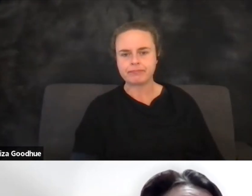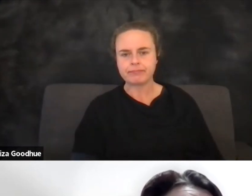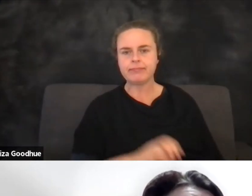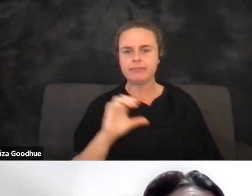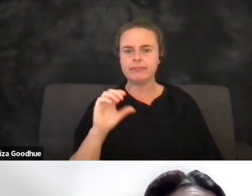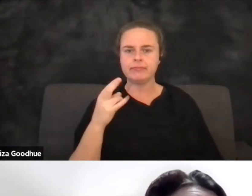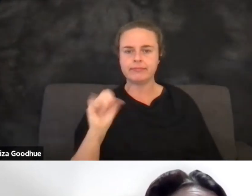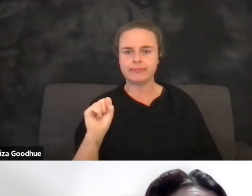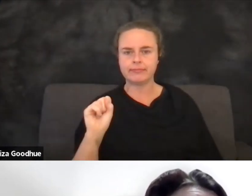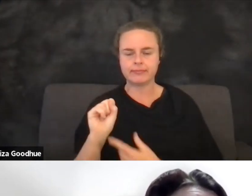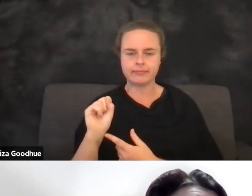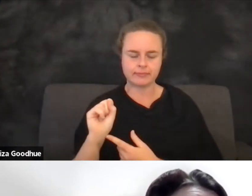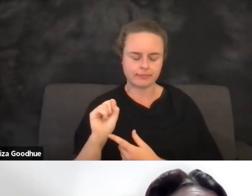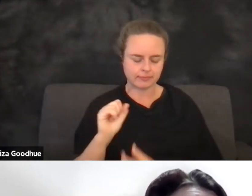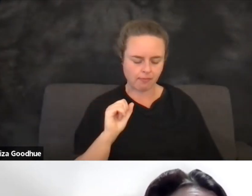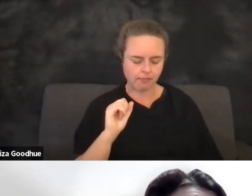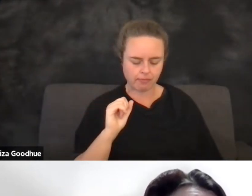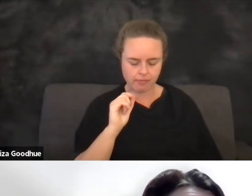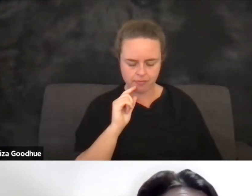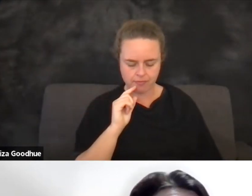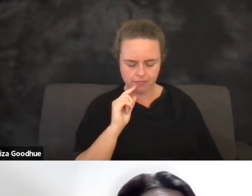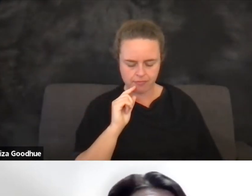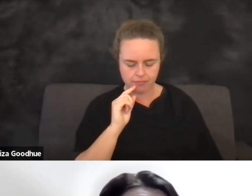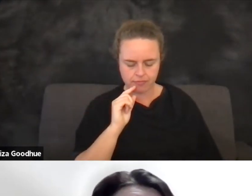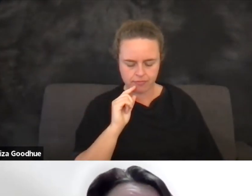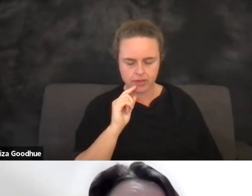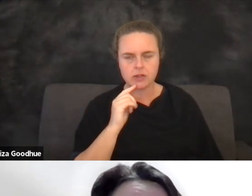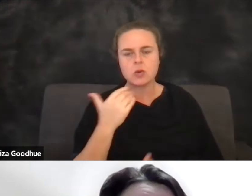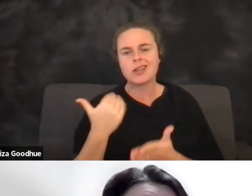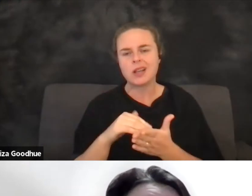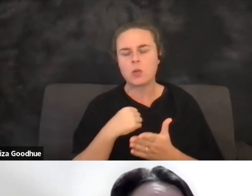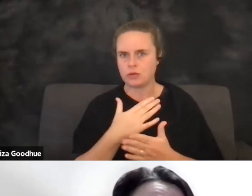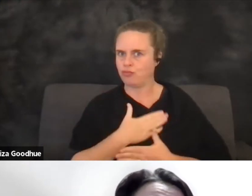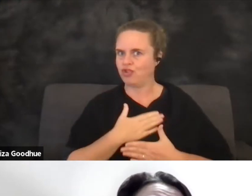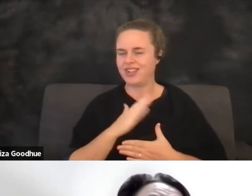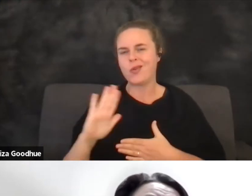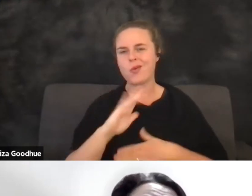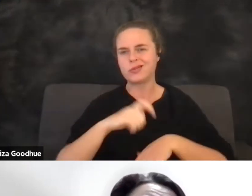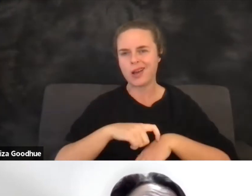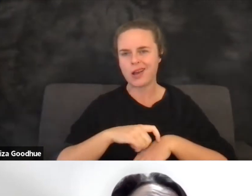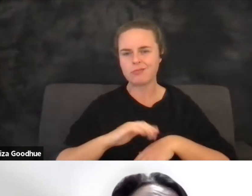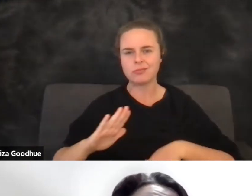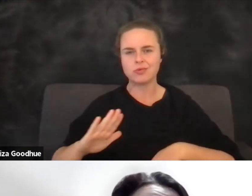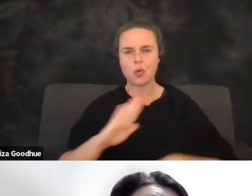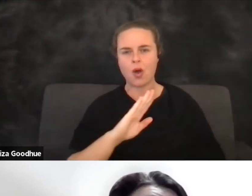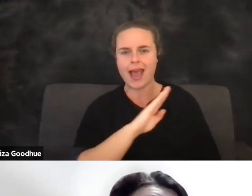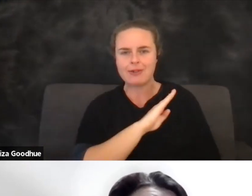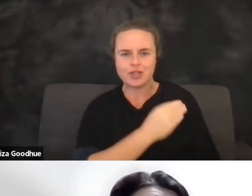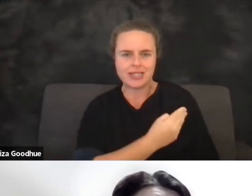I just want to add that, again, being appreciative of everybody's time and energy in these events, that